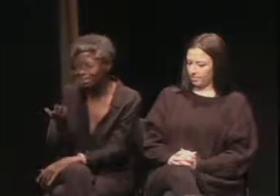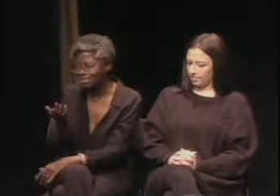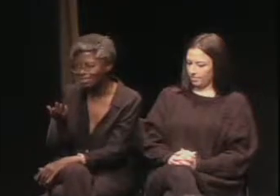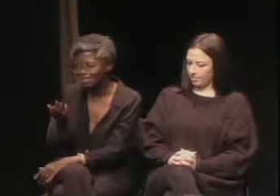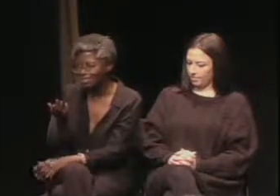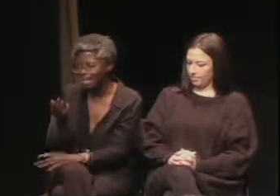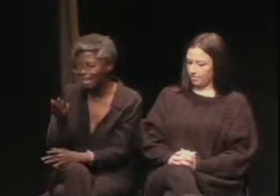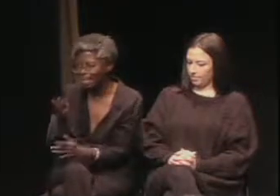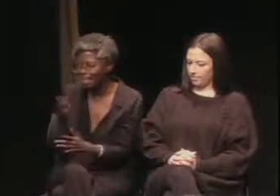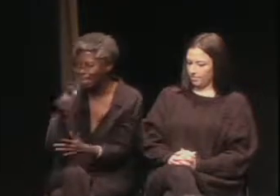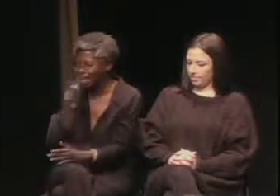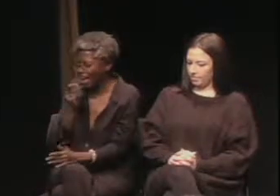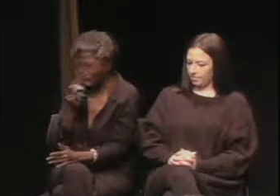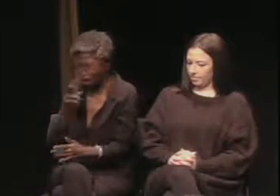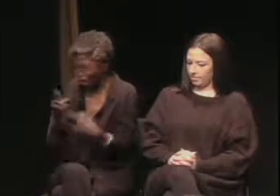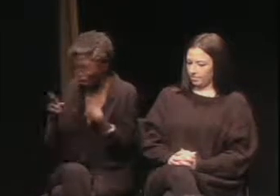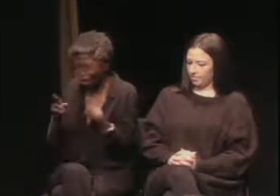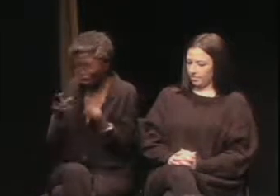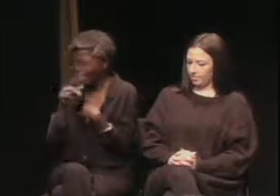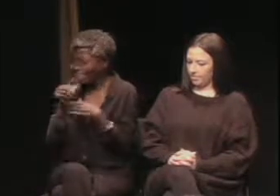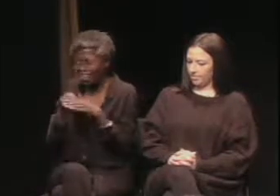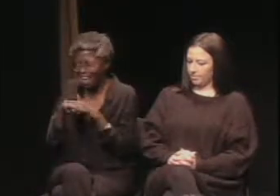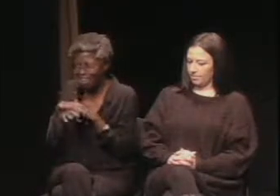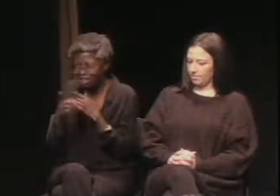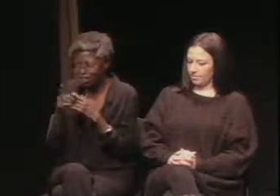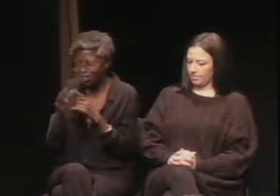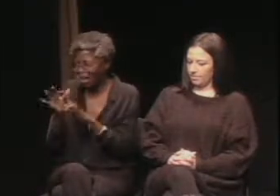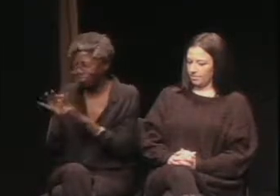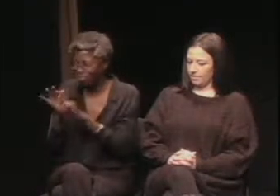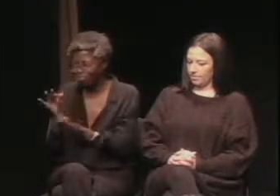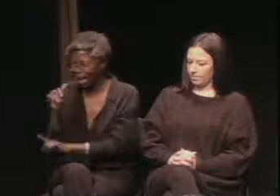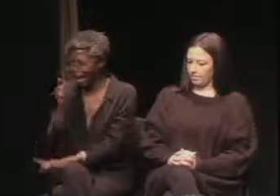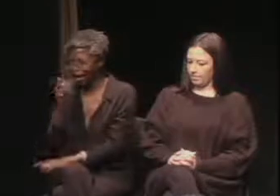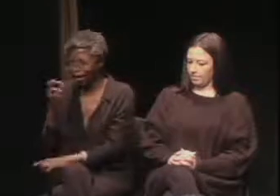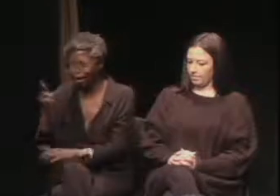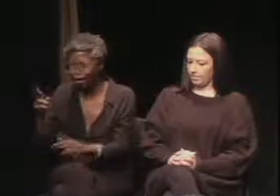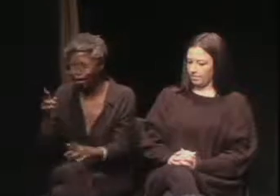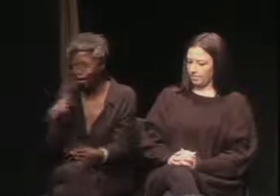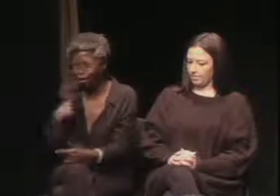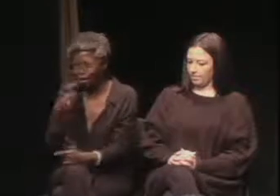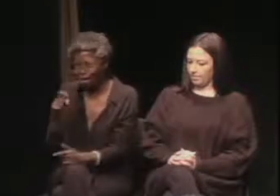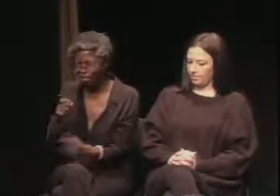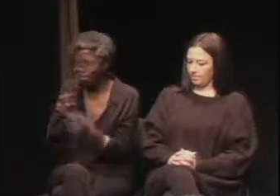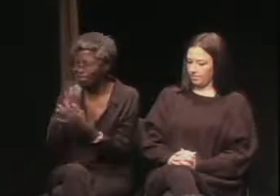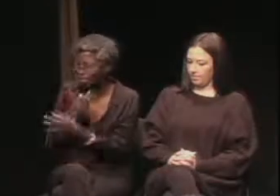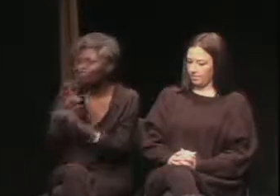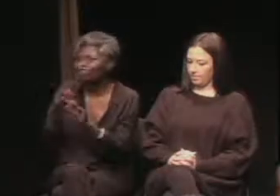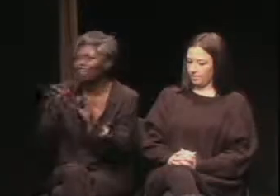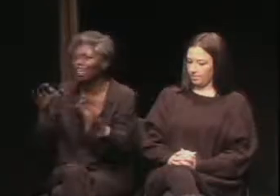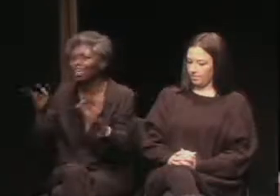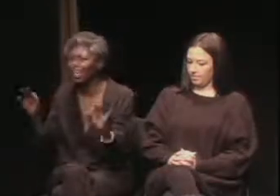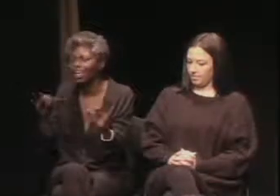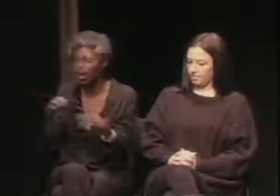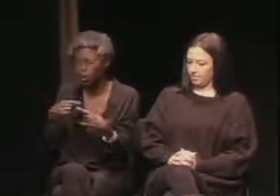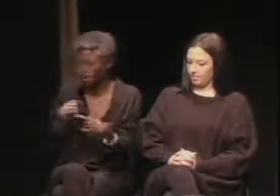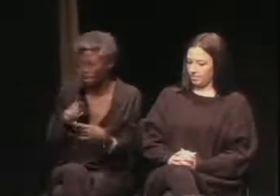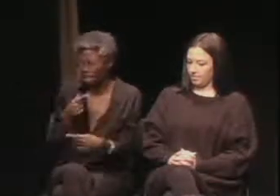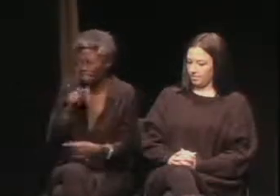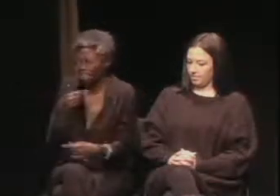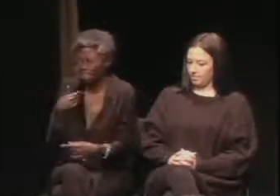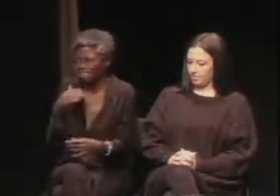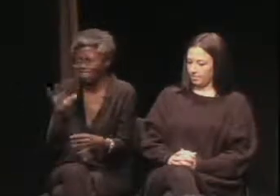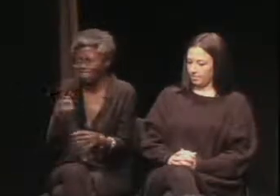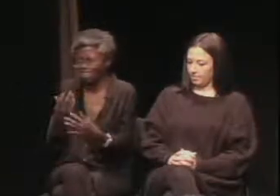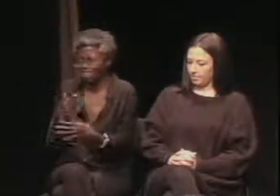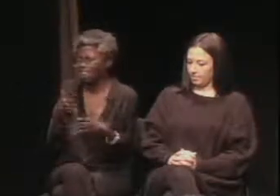air that we didn't have access to. Yeah. You know, when do we get to be carefree? When do we get to be free? When do we get to not even